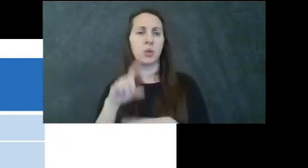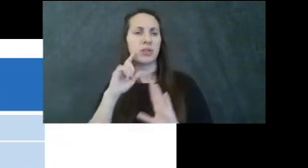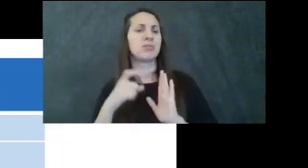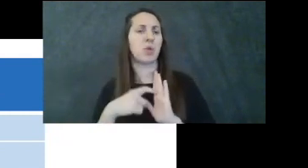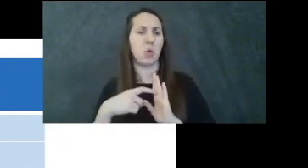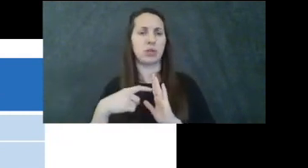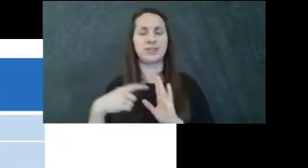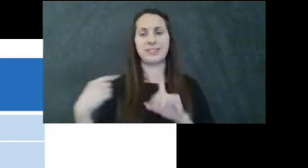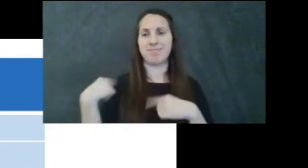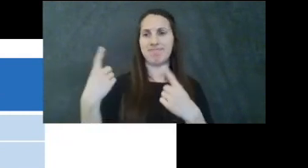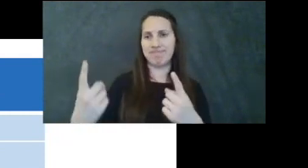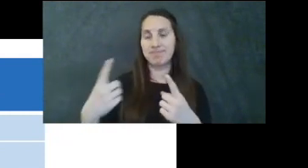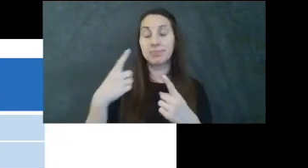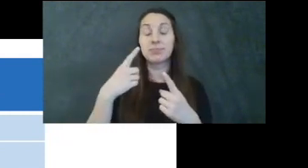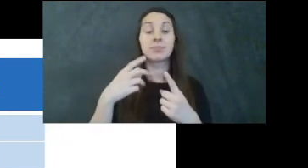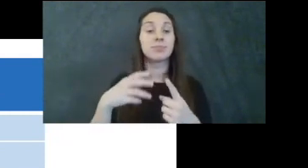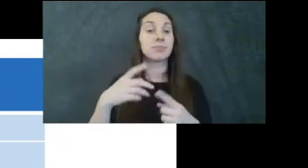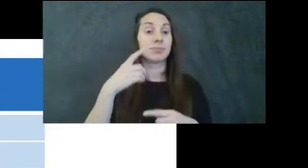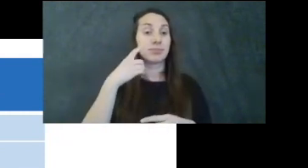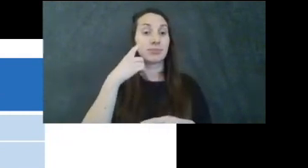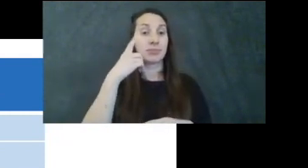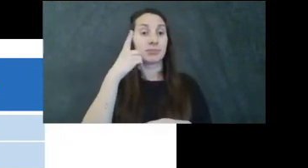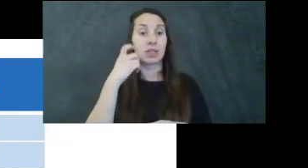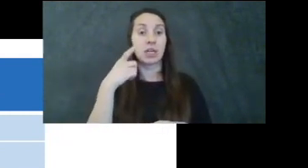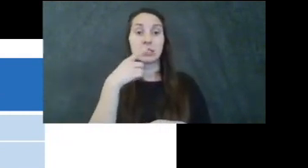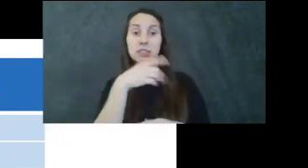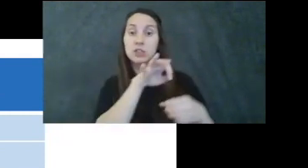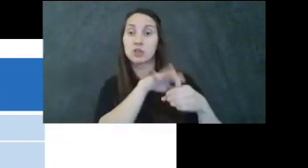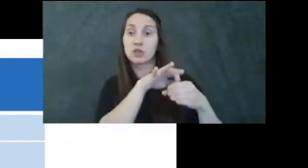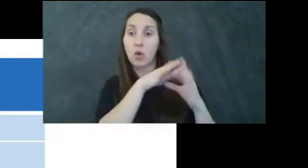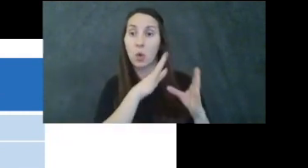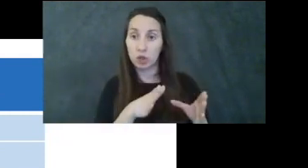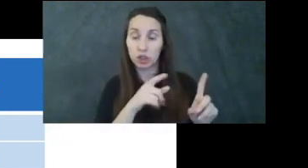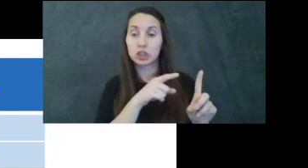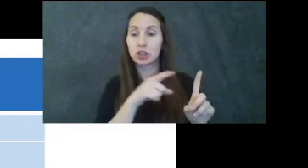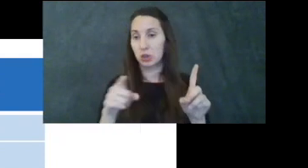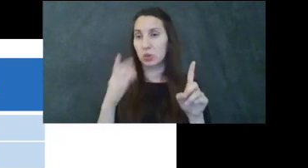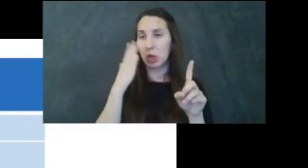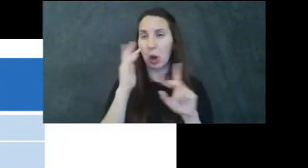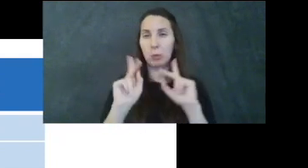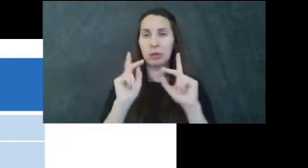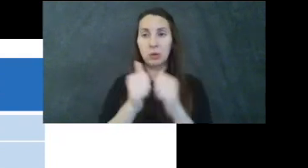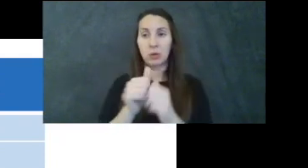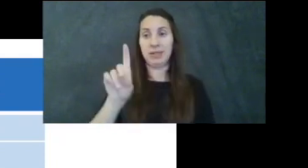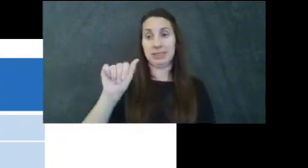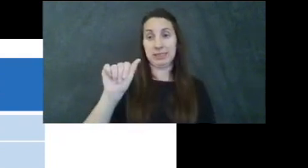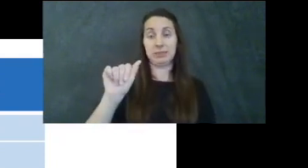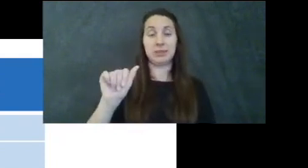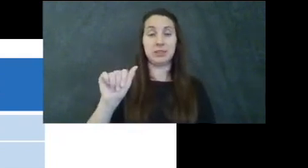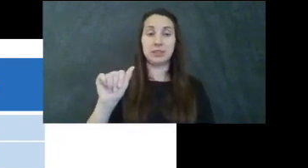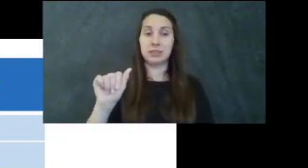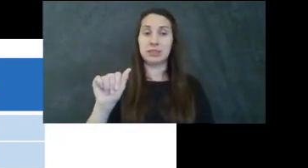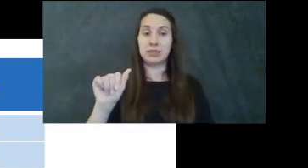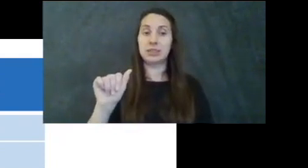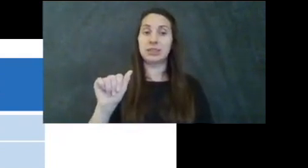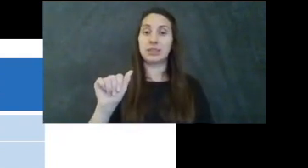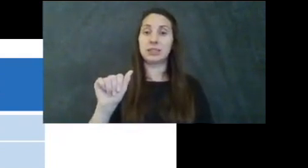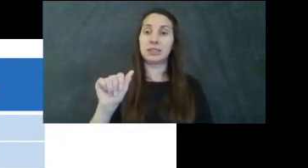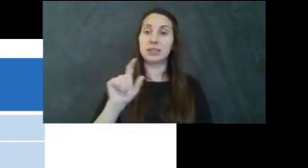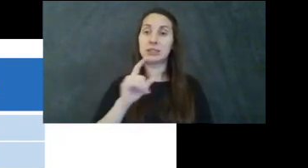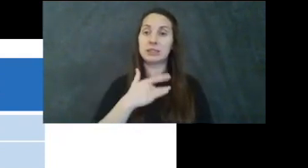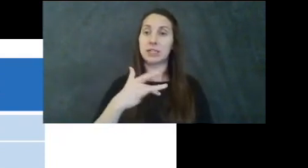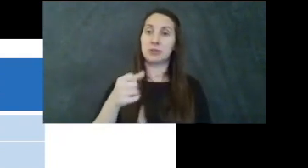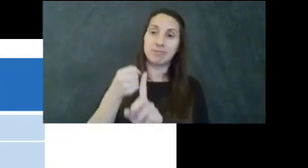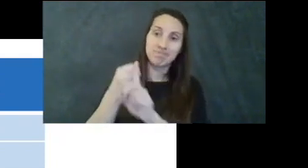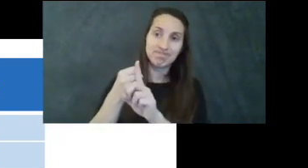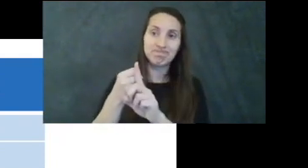fact, because this is voters, it's actually muted. As you know, people with disabilities hard hit economically, and this